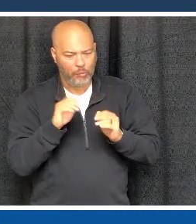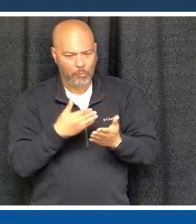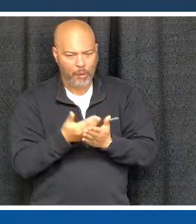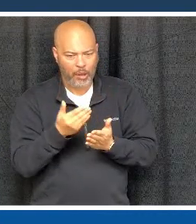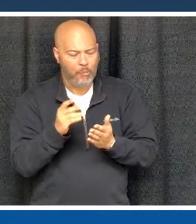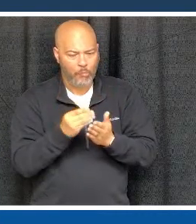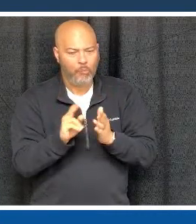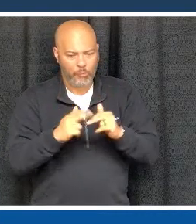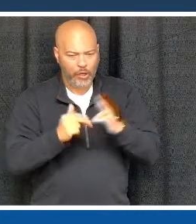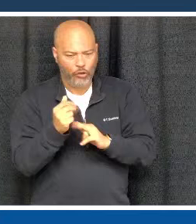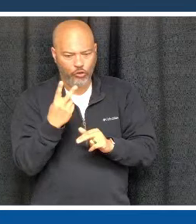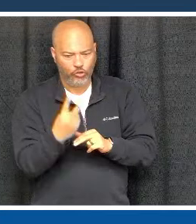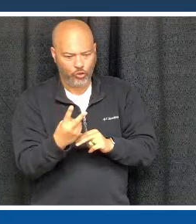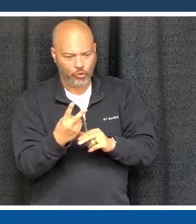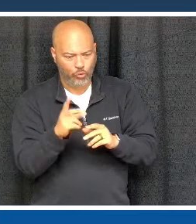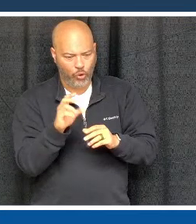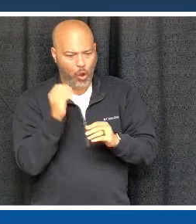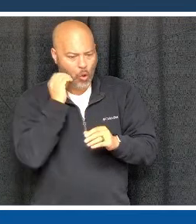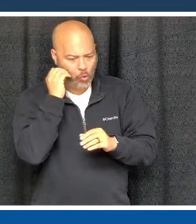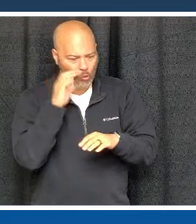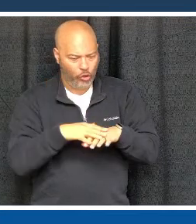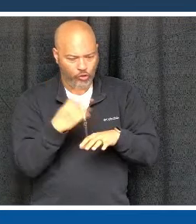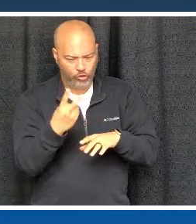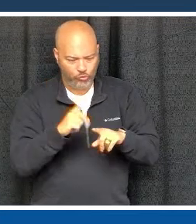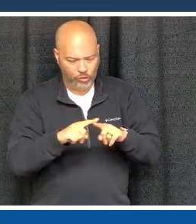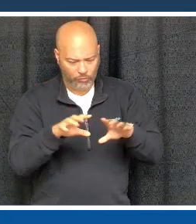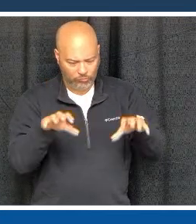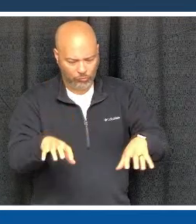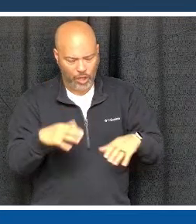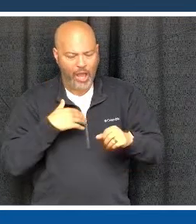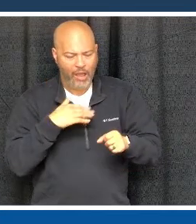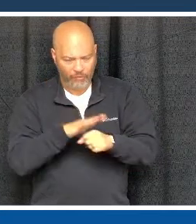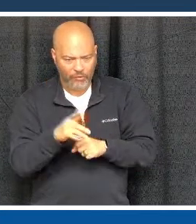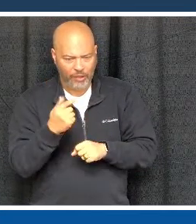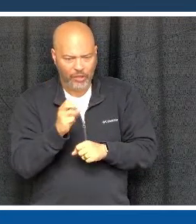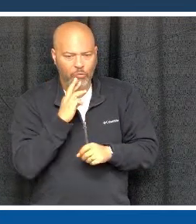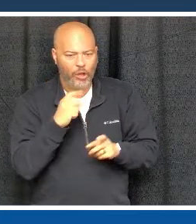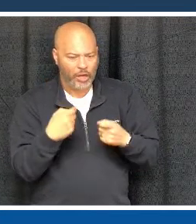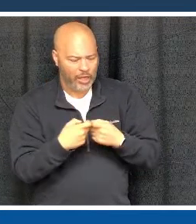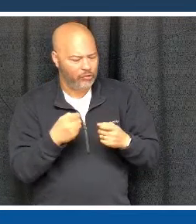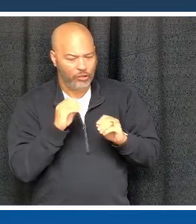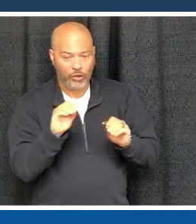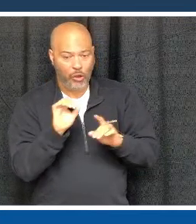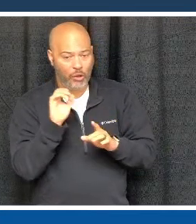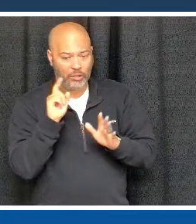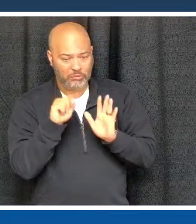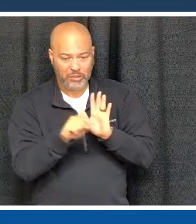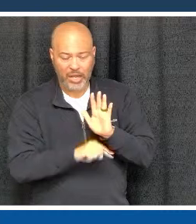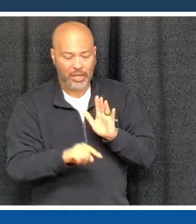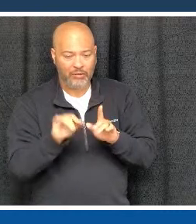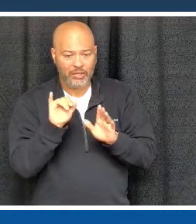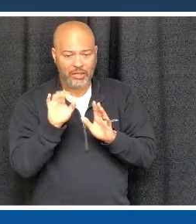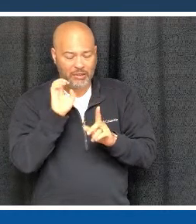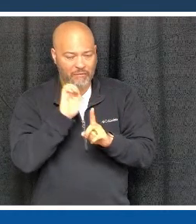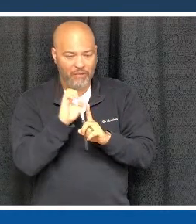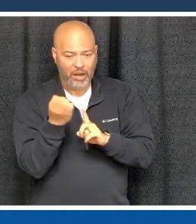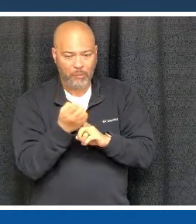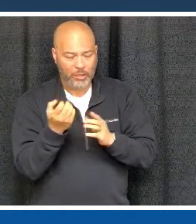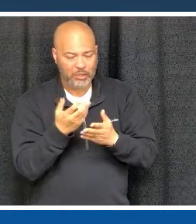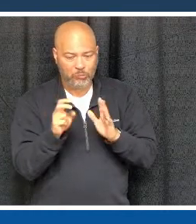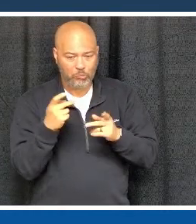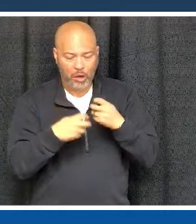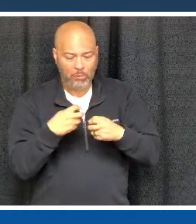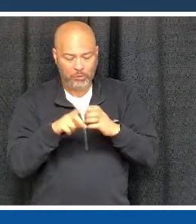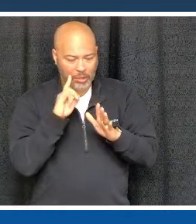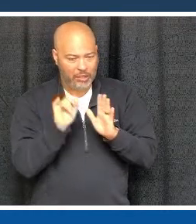homes on 2 conforming lots, and the adequate infrastructure will serve the site. No adverse environmental issues were identified. Planning Commission also